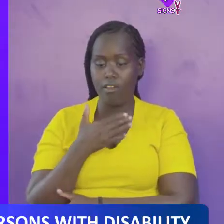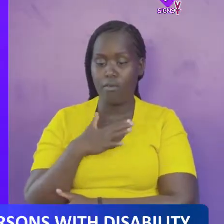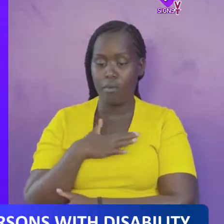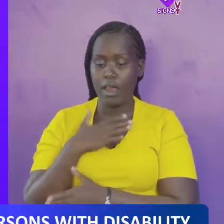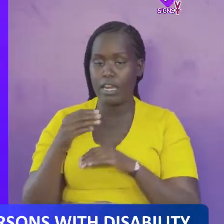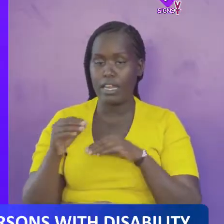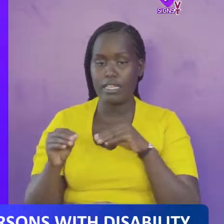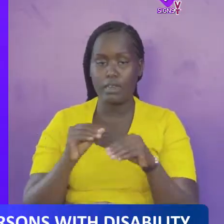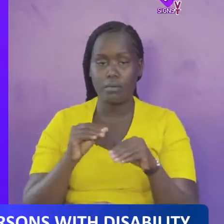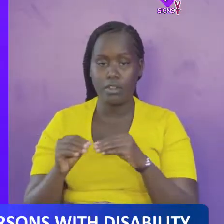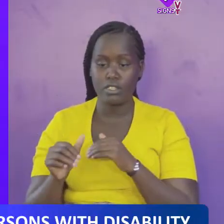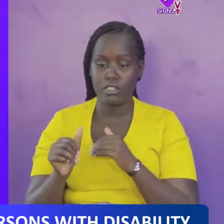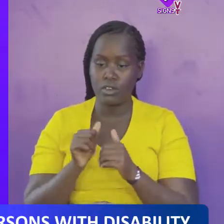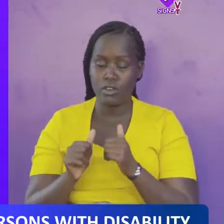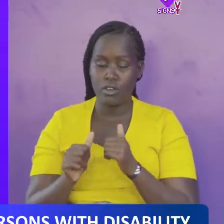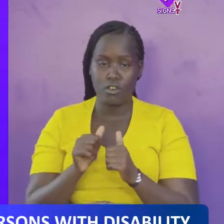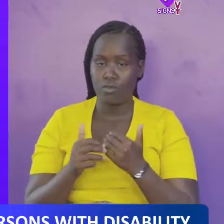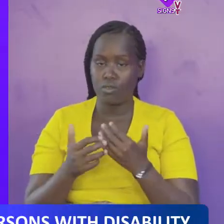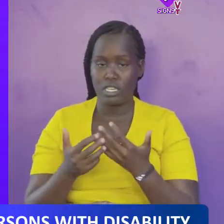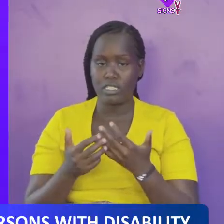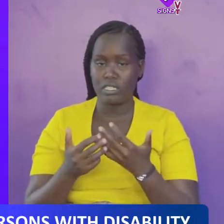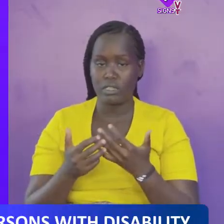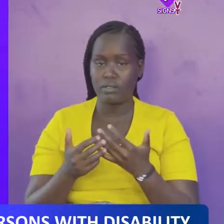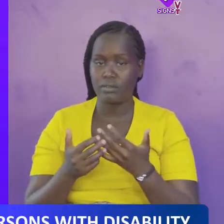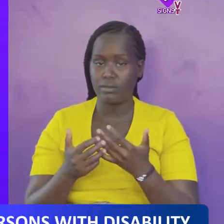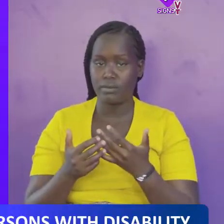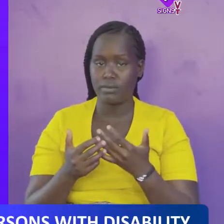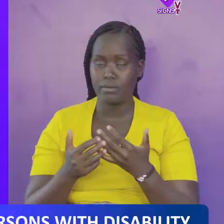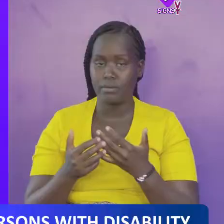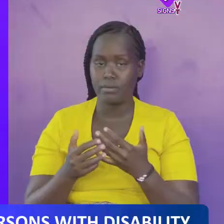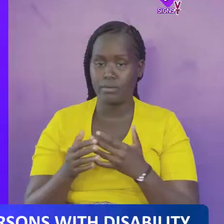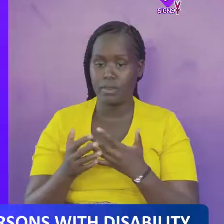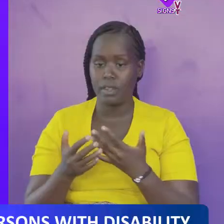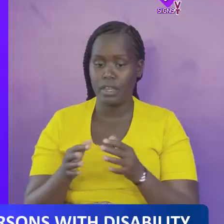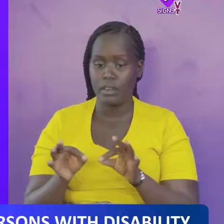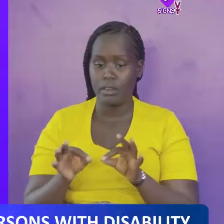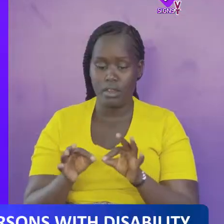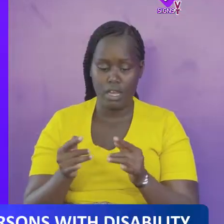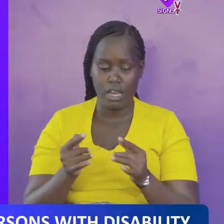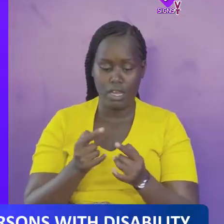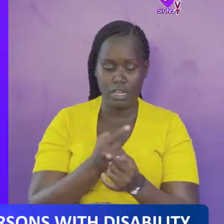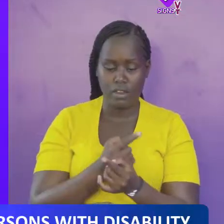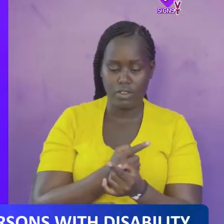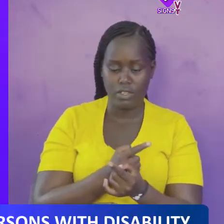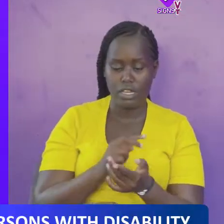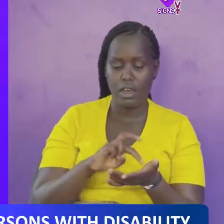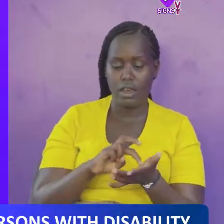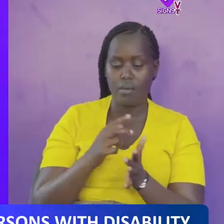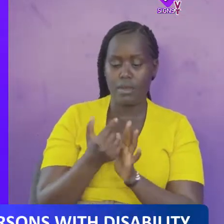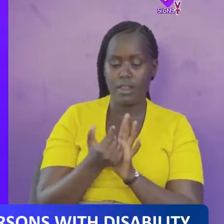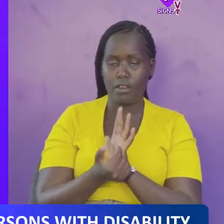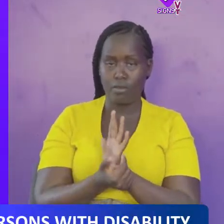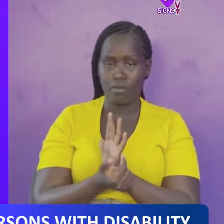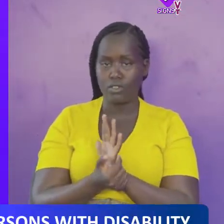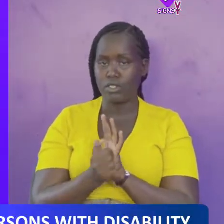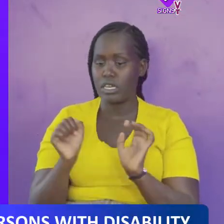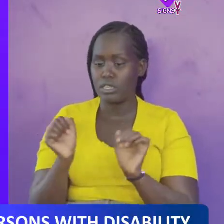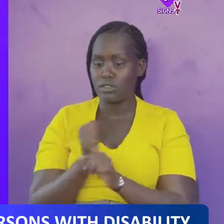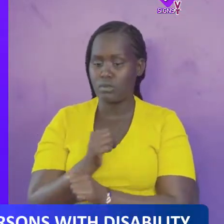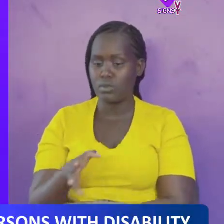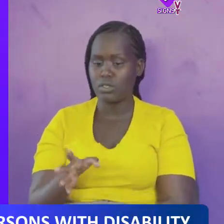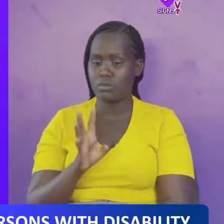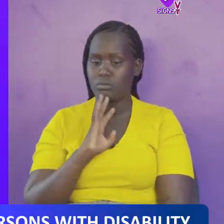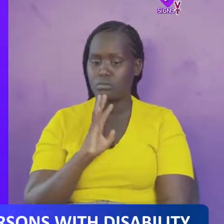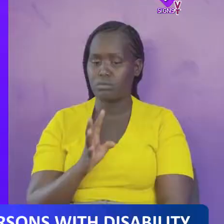right, which I described as phocomelia, limb differences, does not mean I cannot talk, I